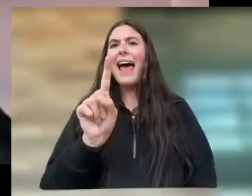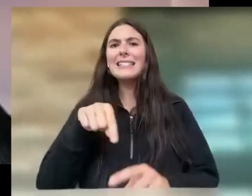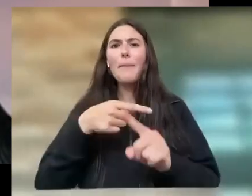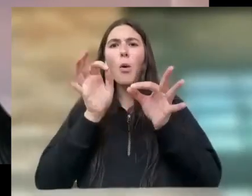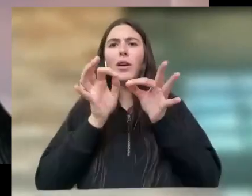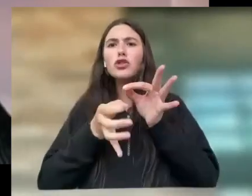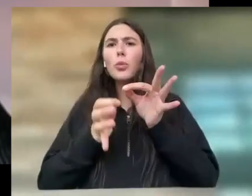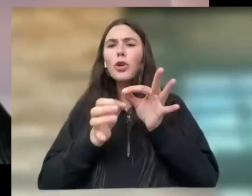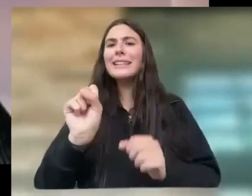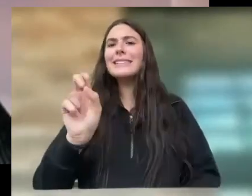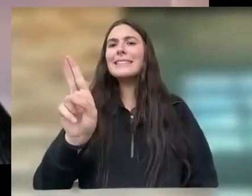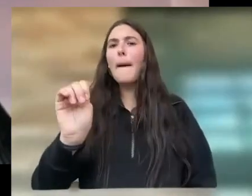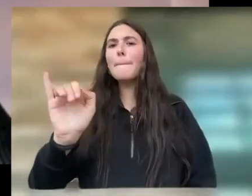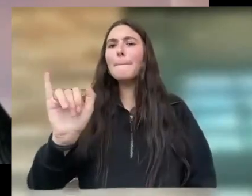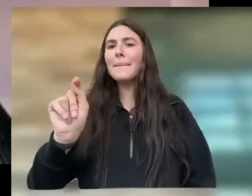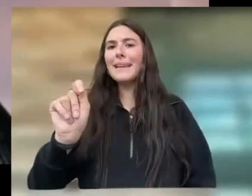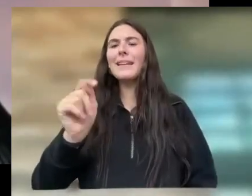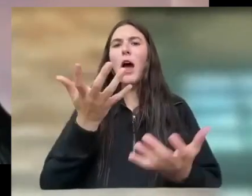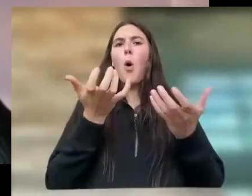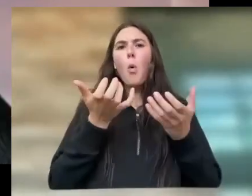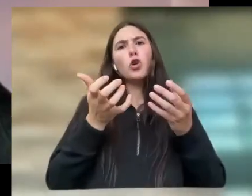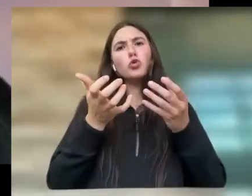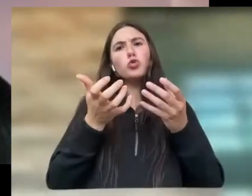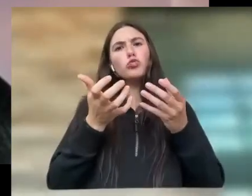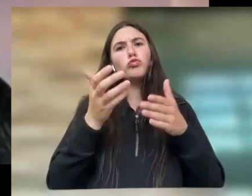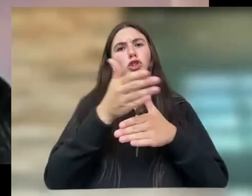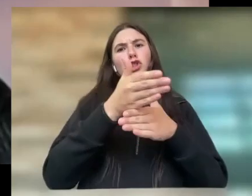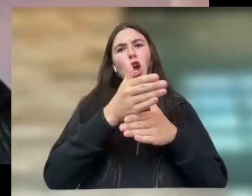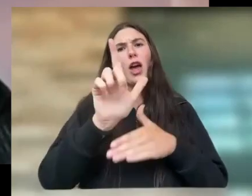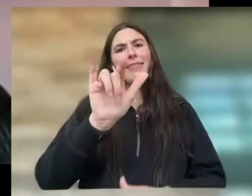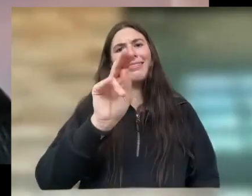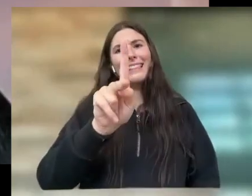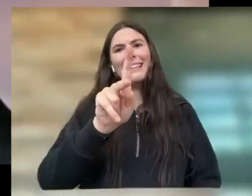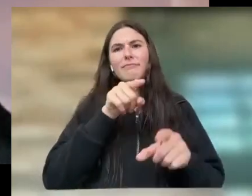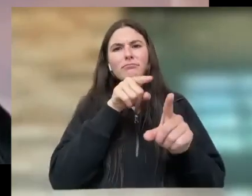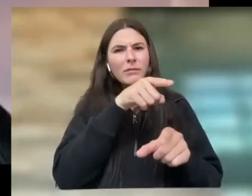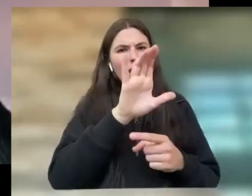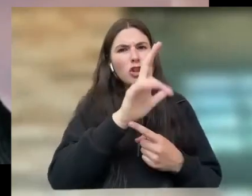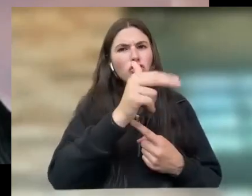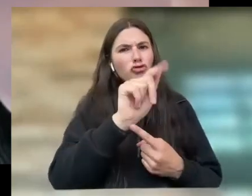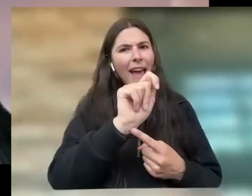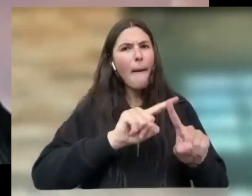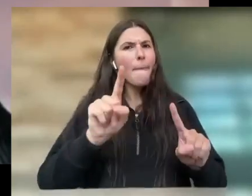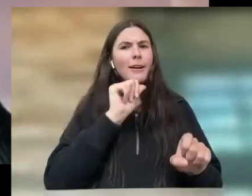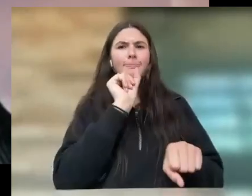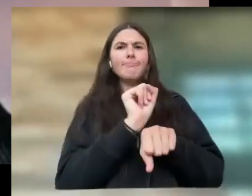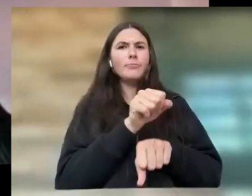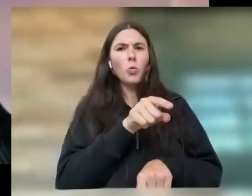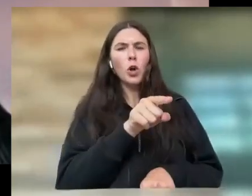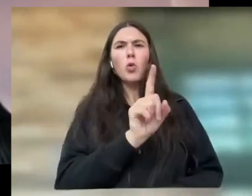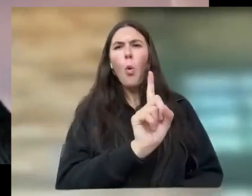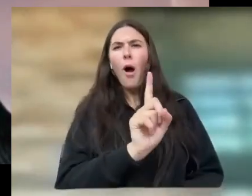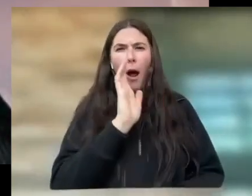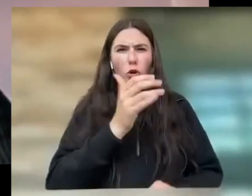interpreting summit, and I just wanted to share the link there in the chat, but it didn't come out as a link. So if you give me a moment,